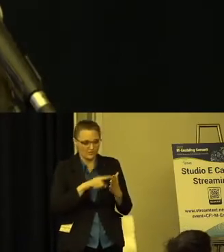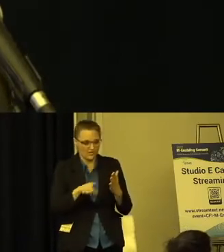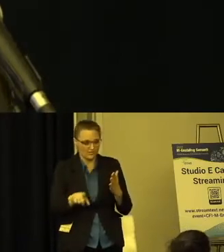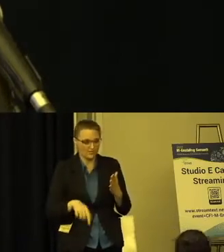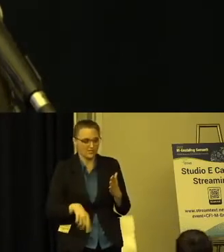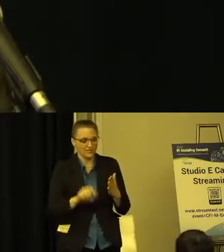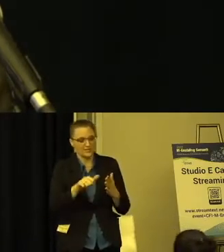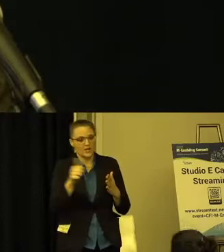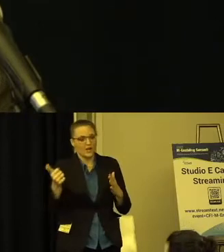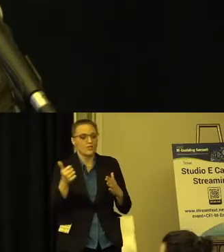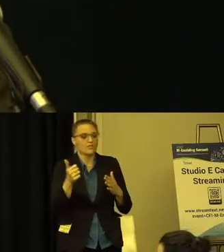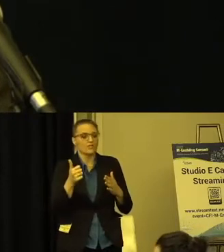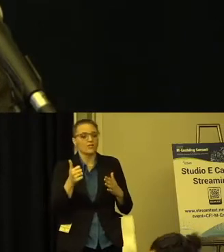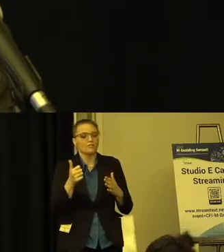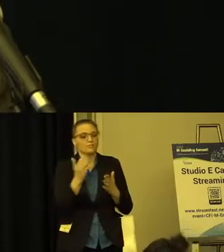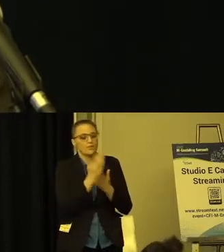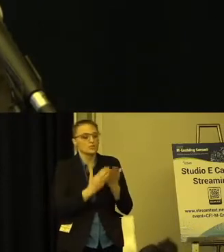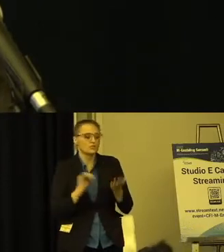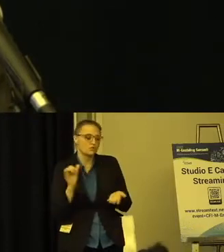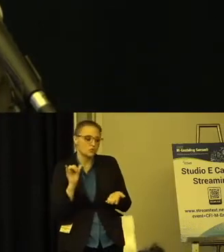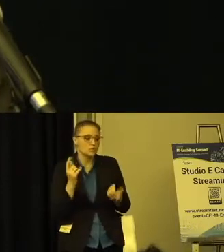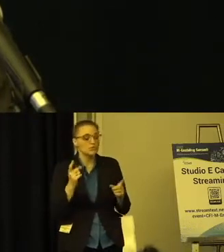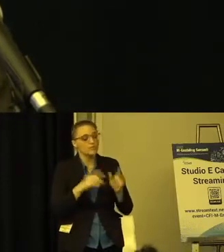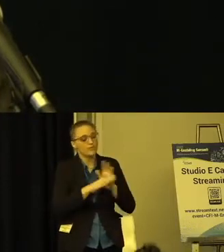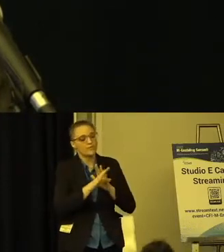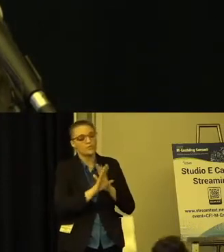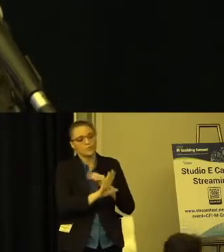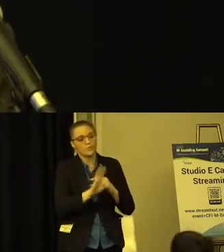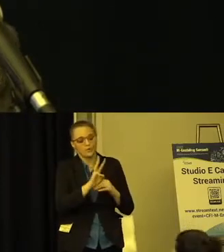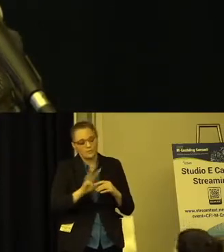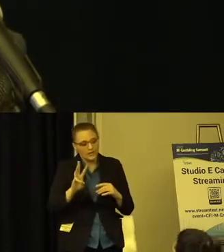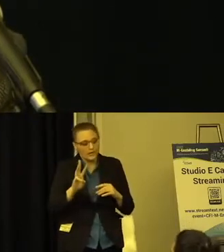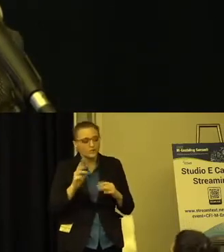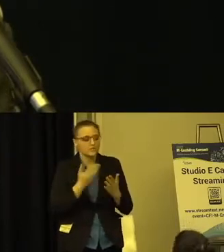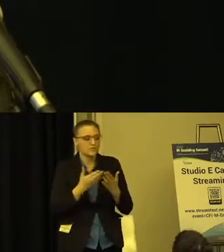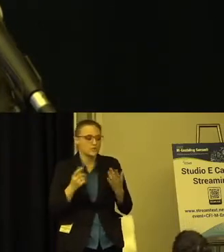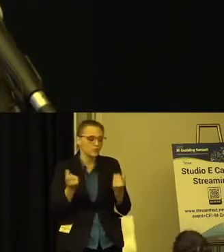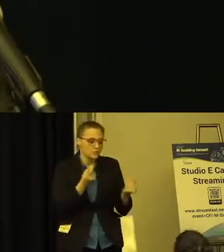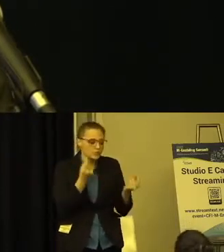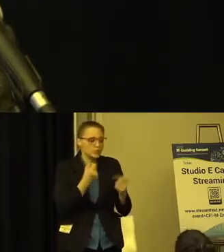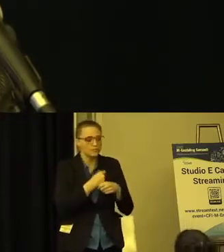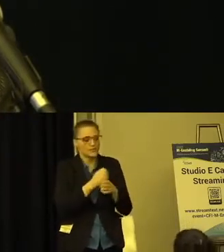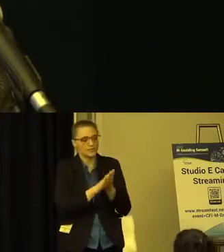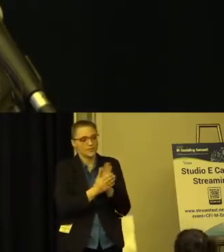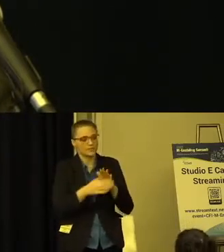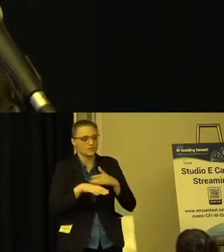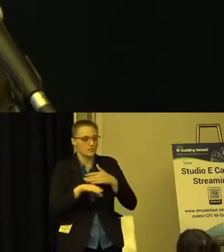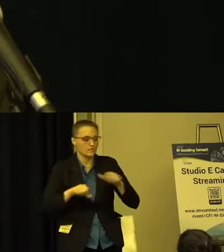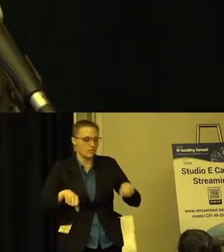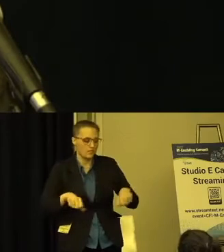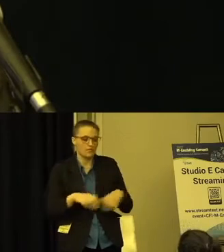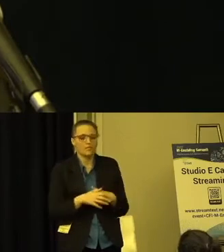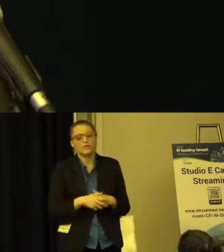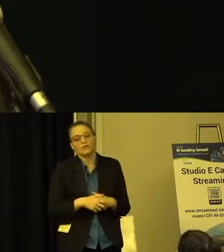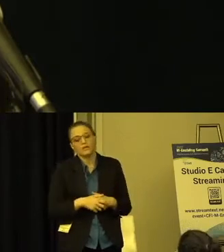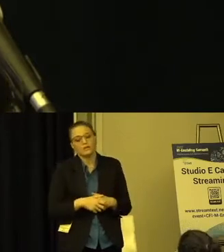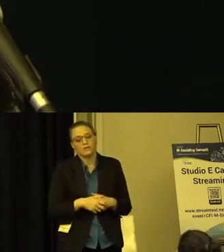manual accessibility as well. You know, when you're developing your website, there's things you got to do to make it accessible.